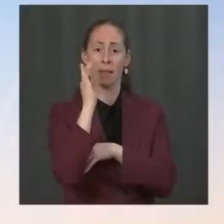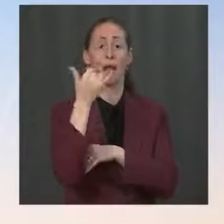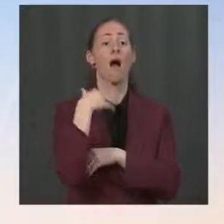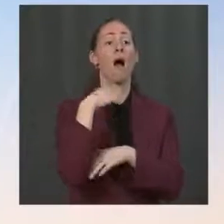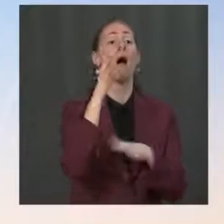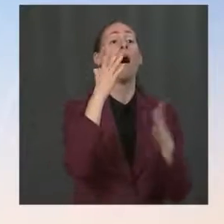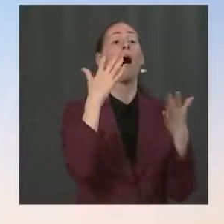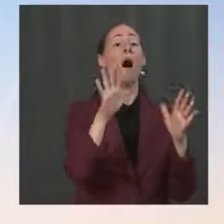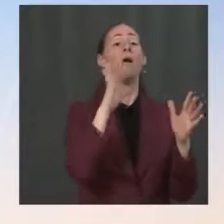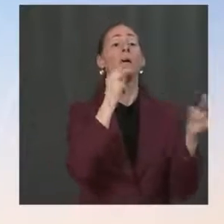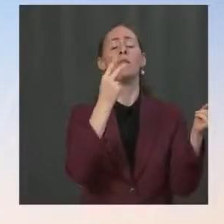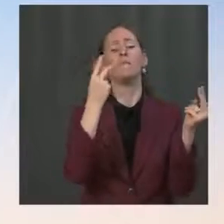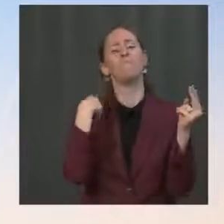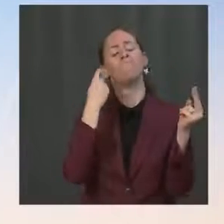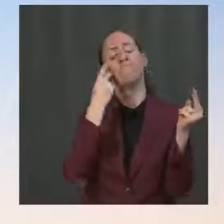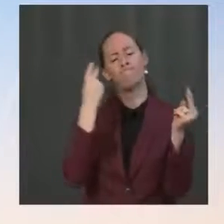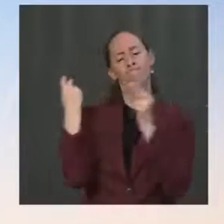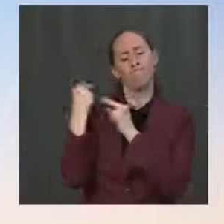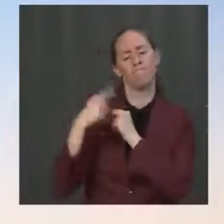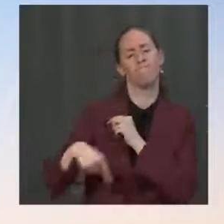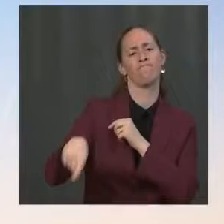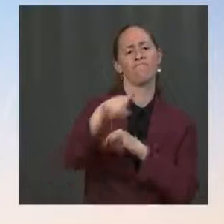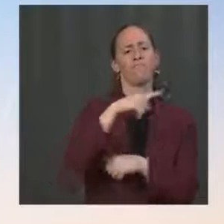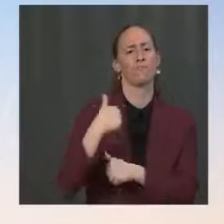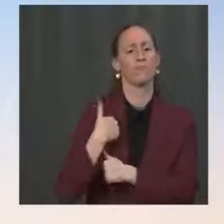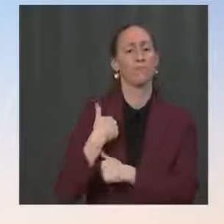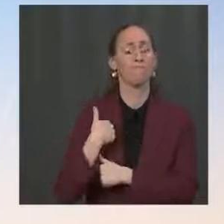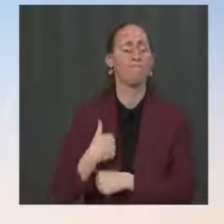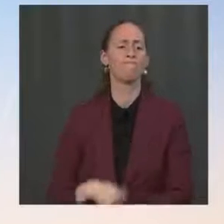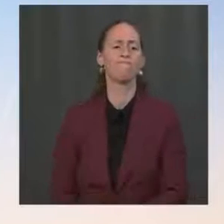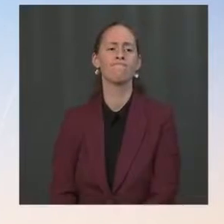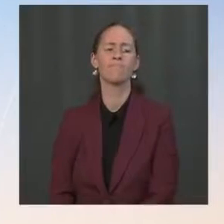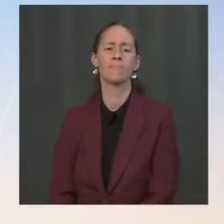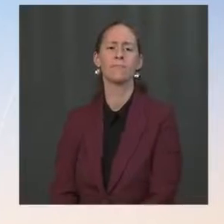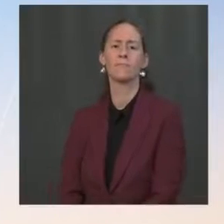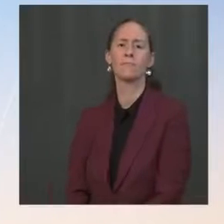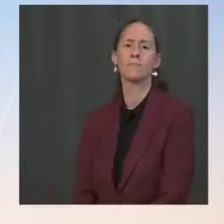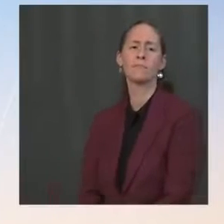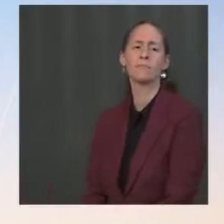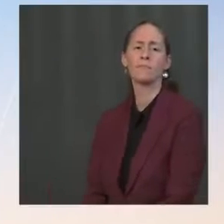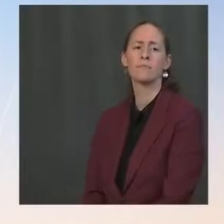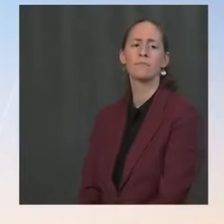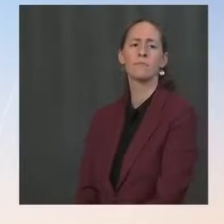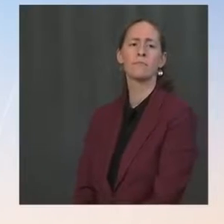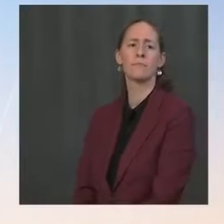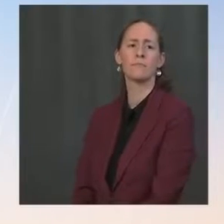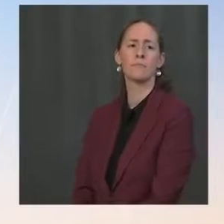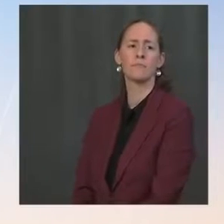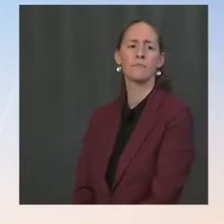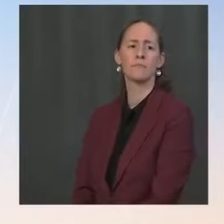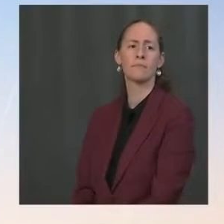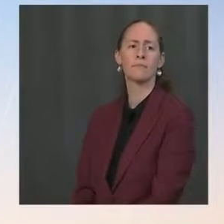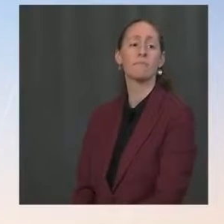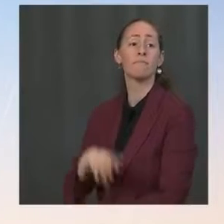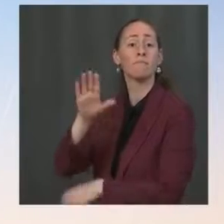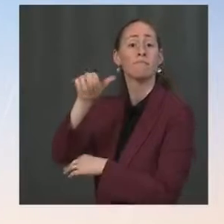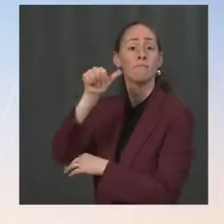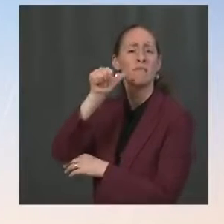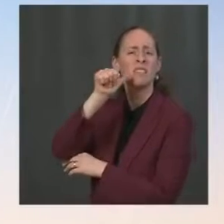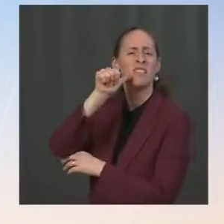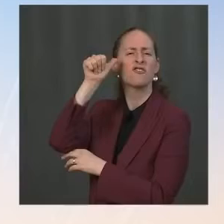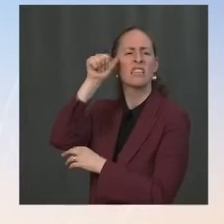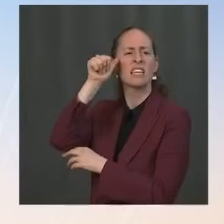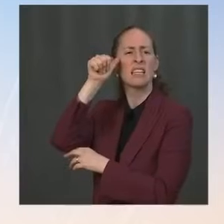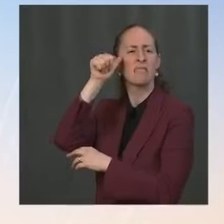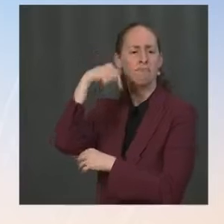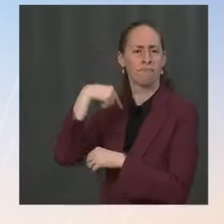this day is for. Go ahead. Hi. Thank you. Yesterday, when I was leaving the White House, I spoke to a group of men